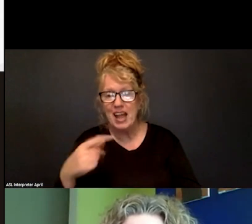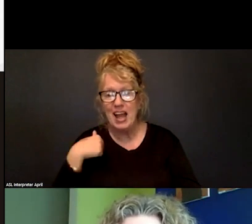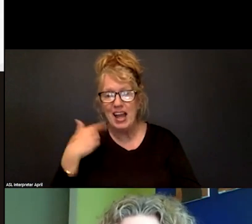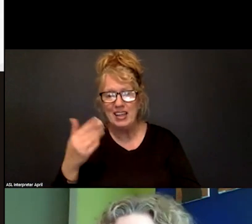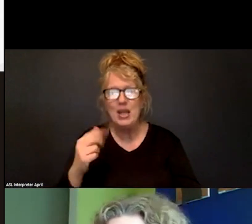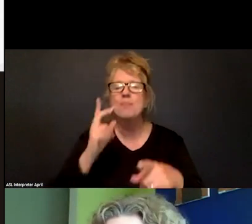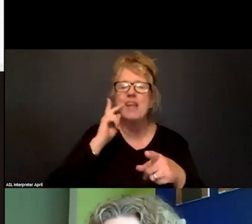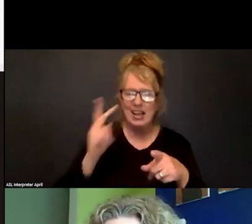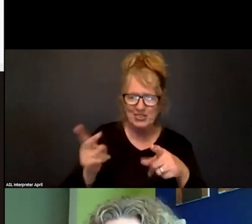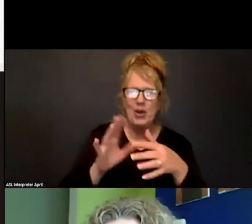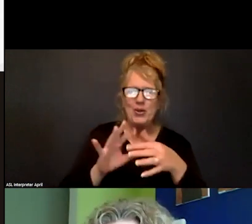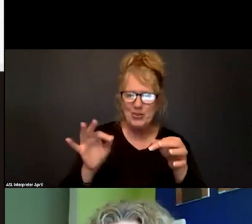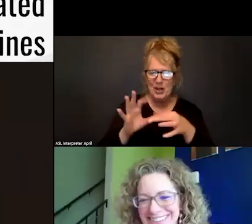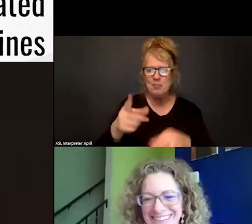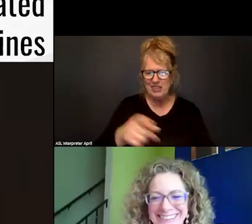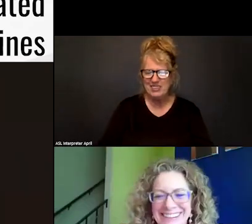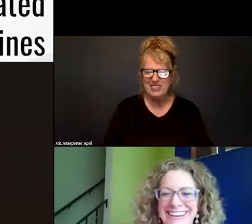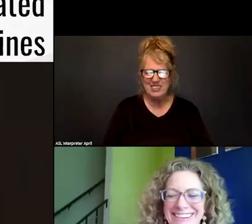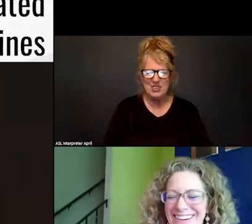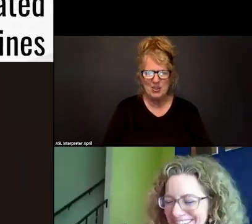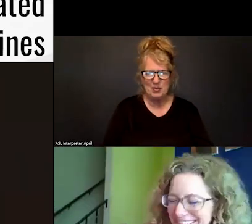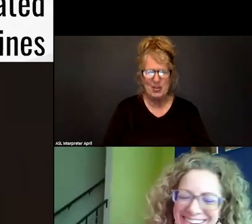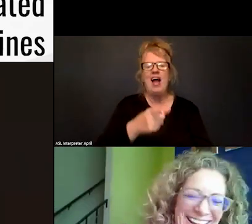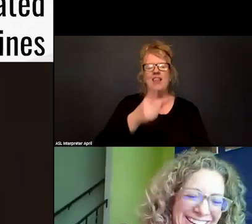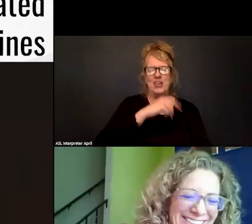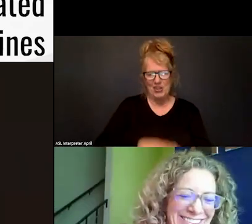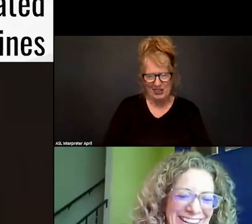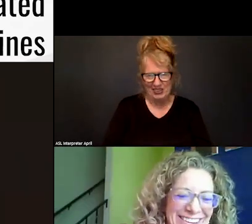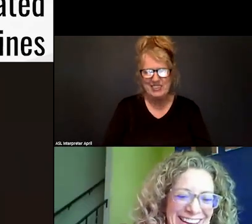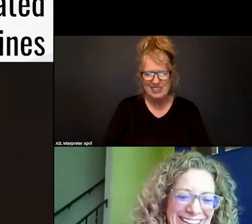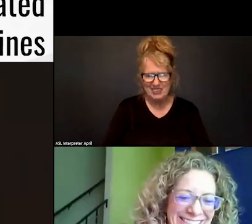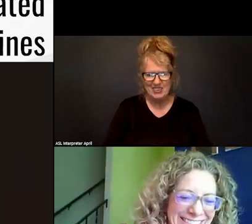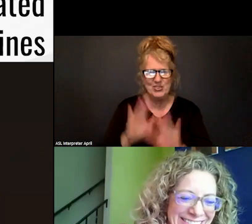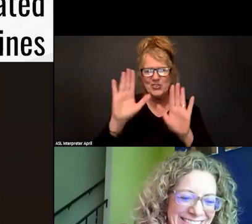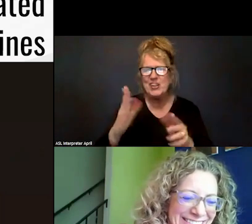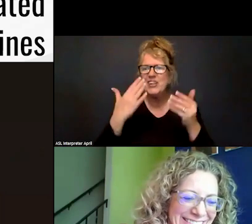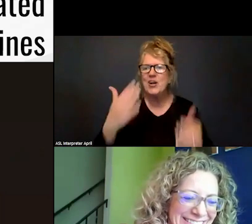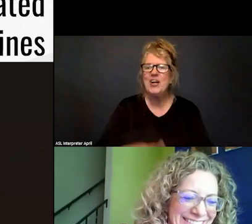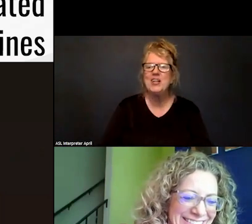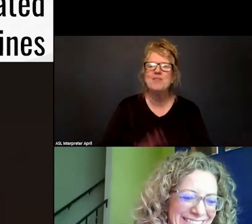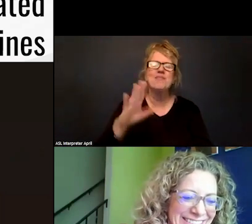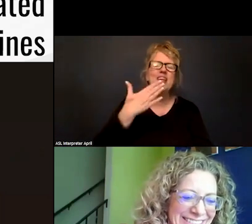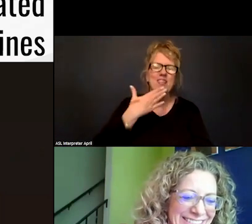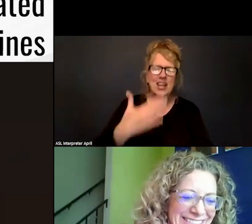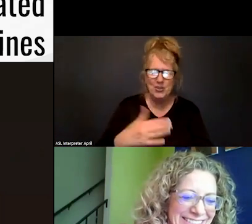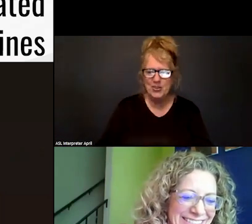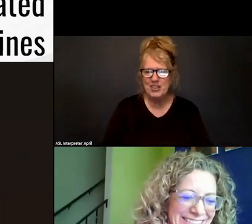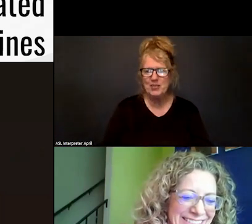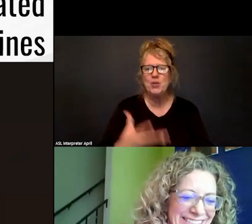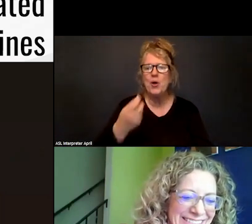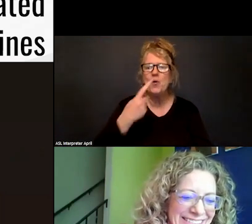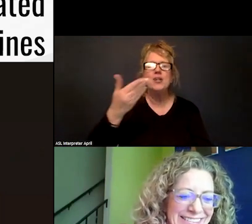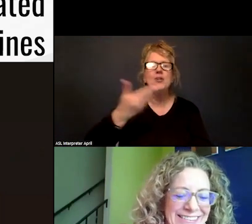the box. Yeah, Yeah. you're there, right? Yep. There you are. Okay, great. Go ahead. Thank you. So I'd like to welcome